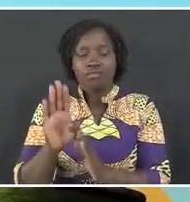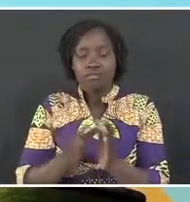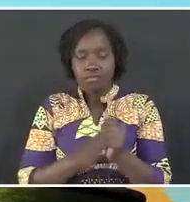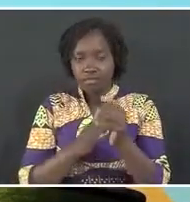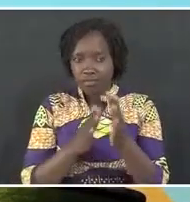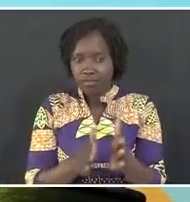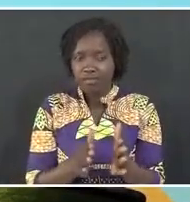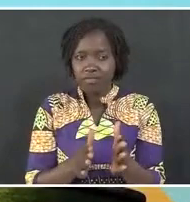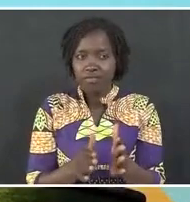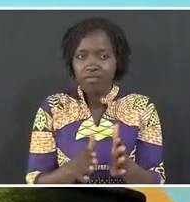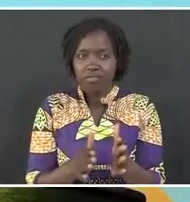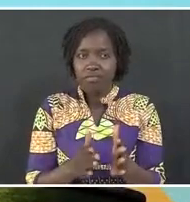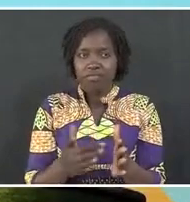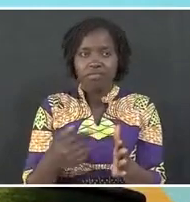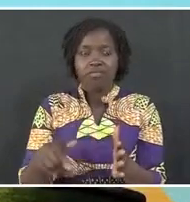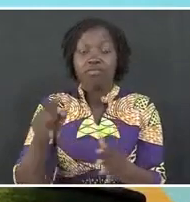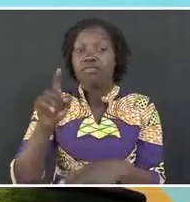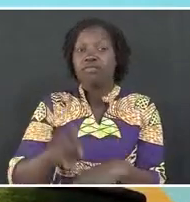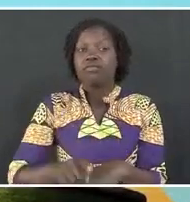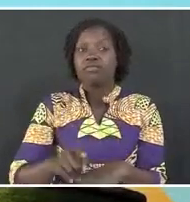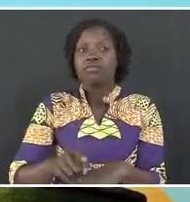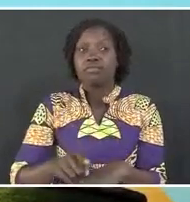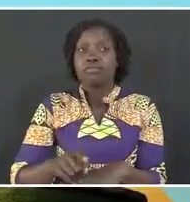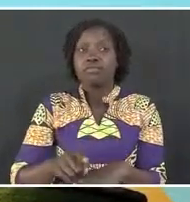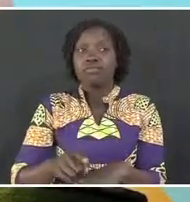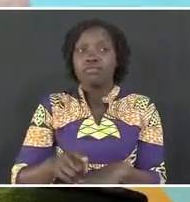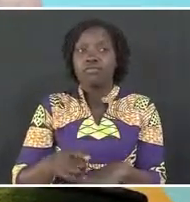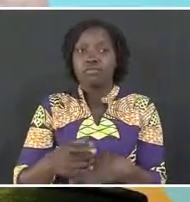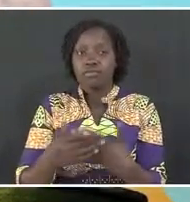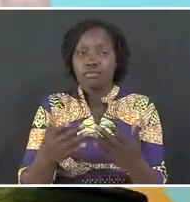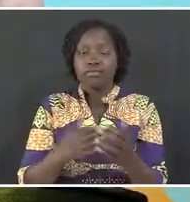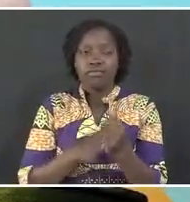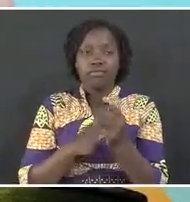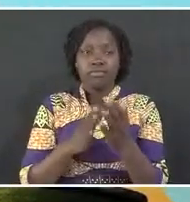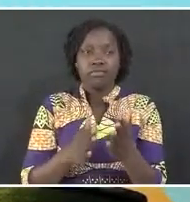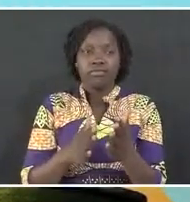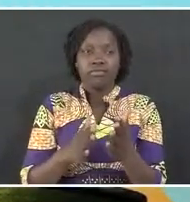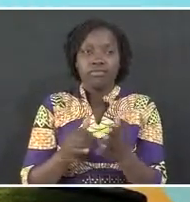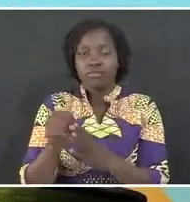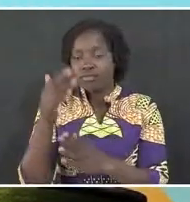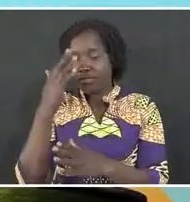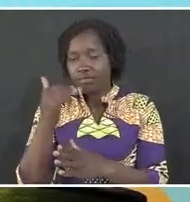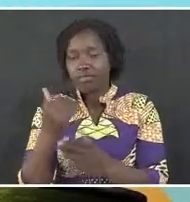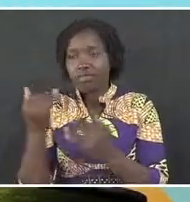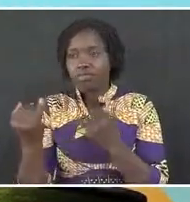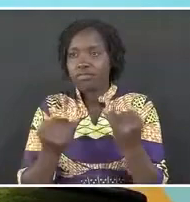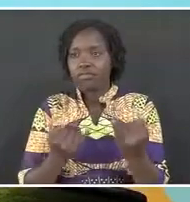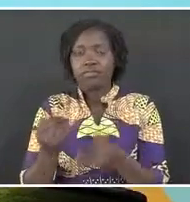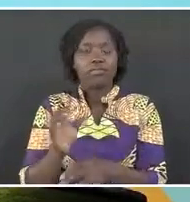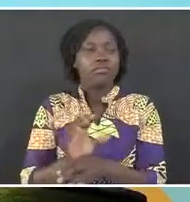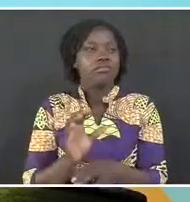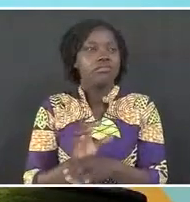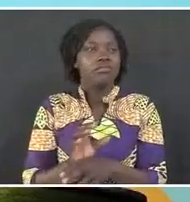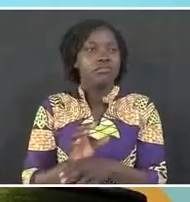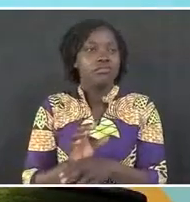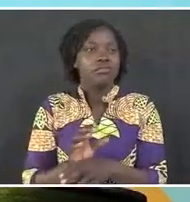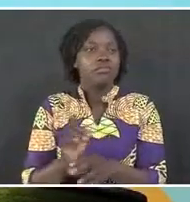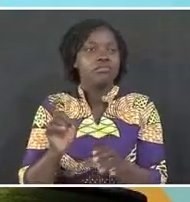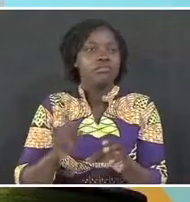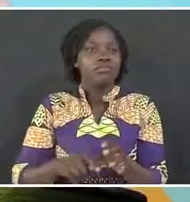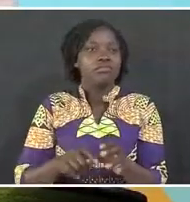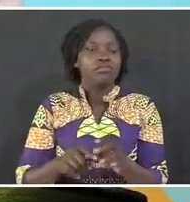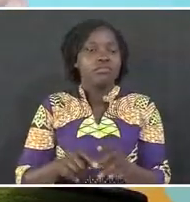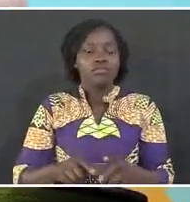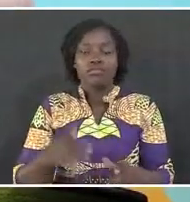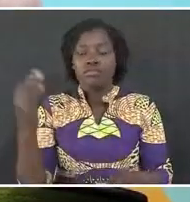leaders. We must develop leaders. And that's why I'm inviting the church to join our lay